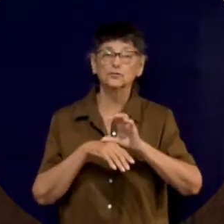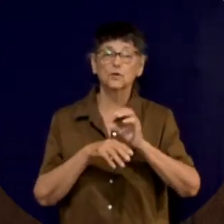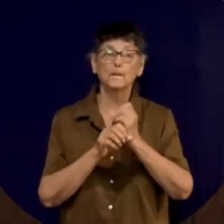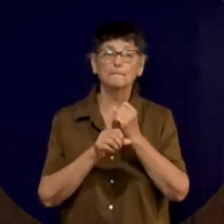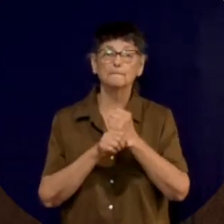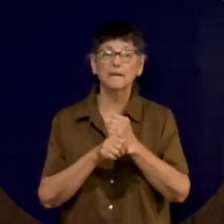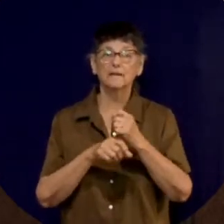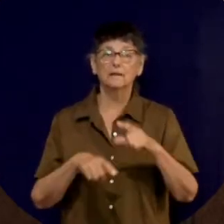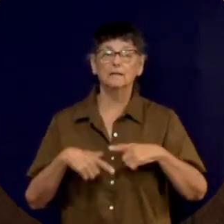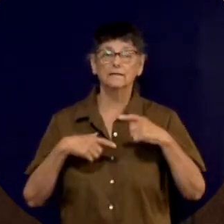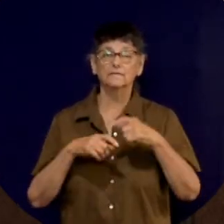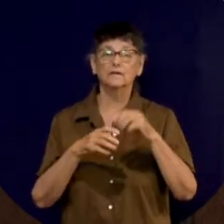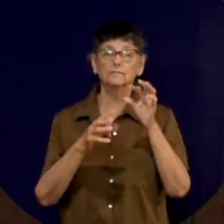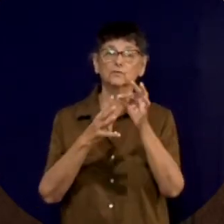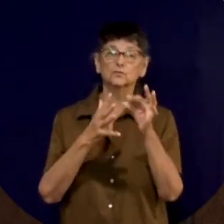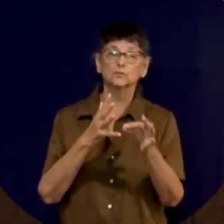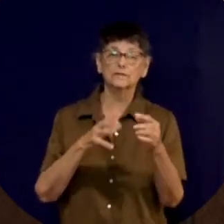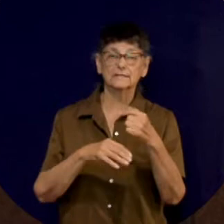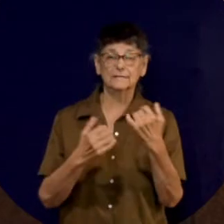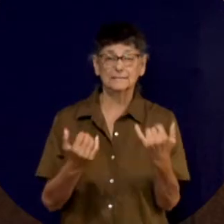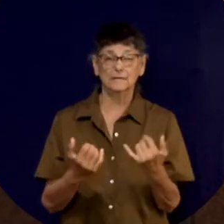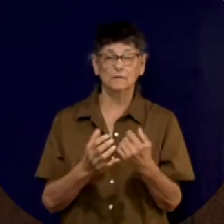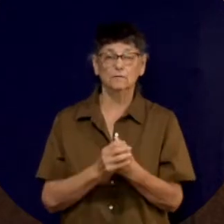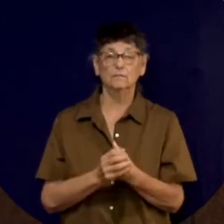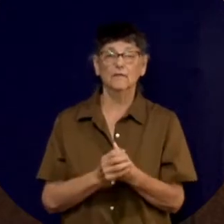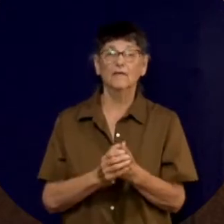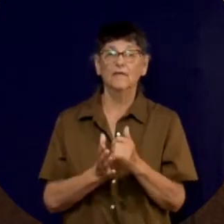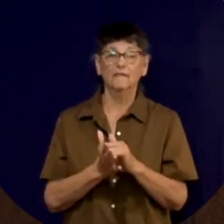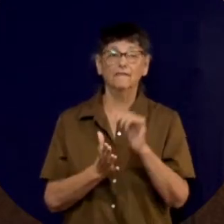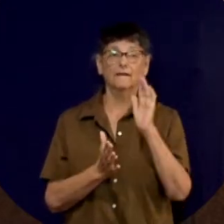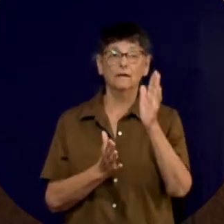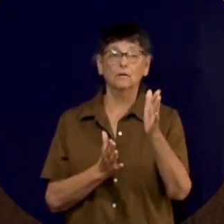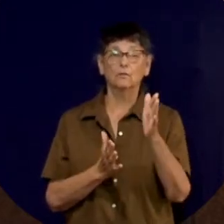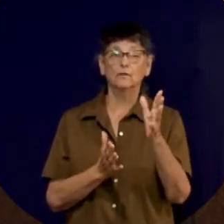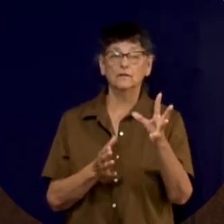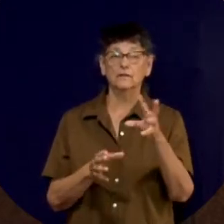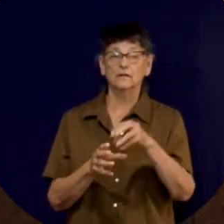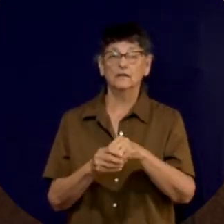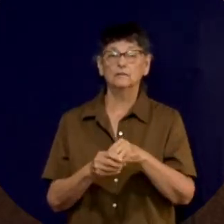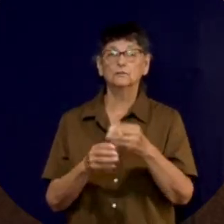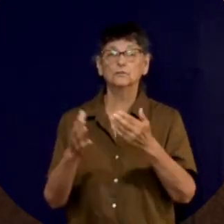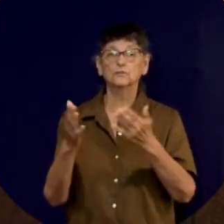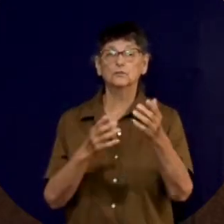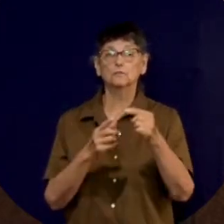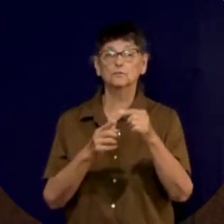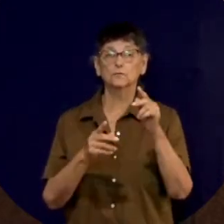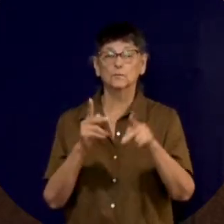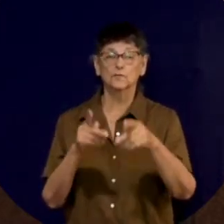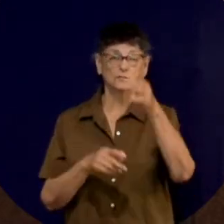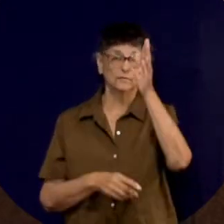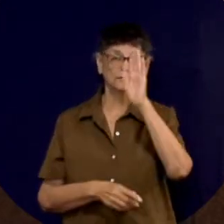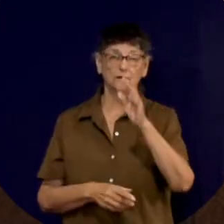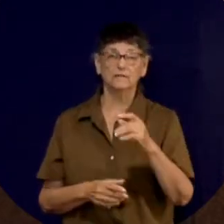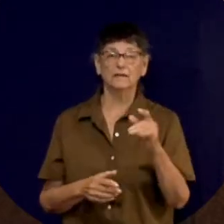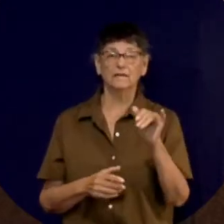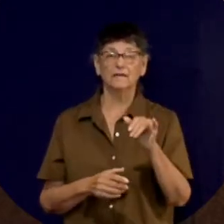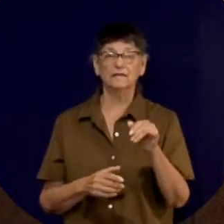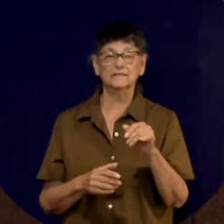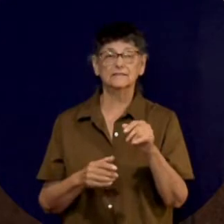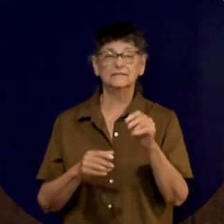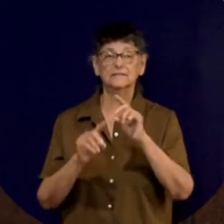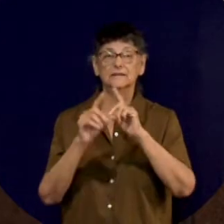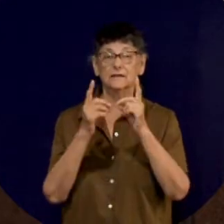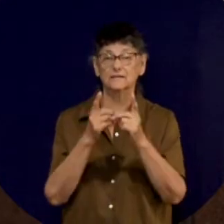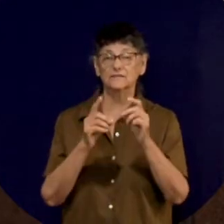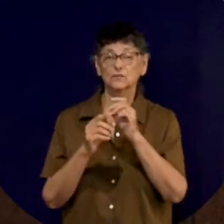are making lifetime choices at this time, that they will include service to the people of God as a